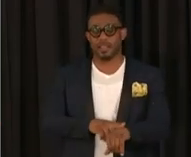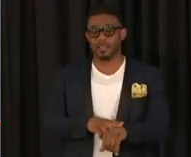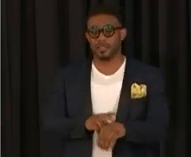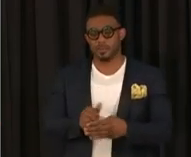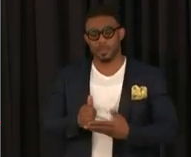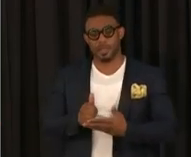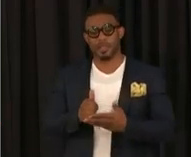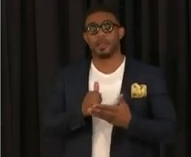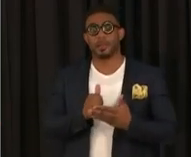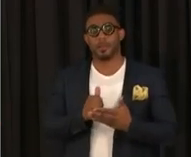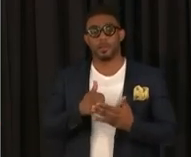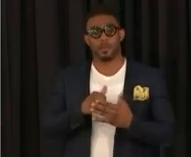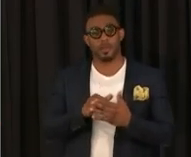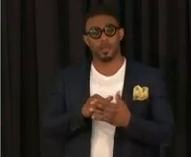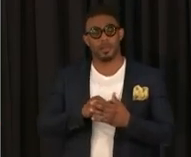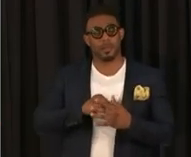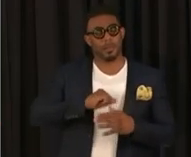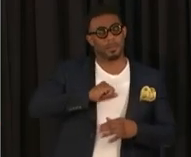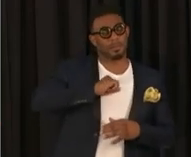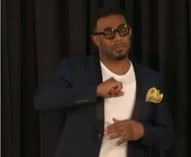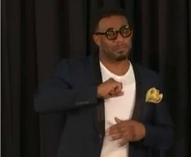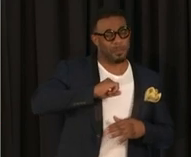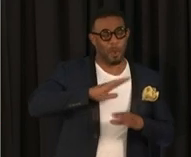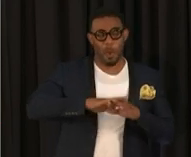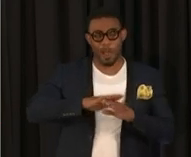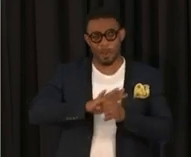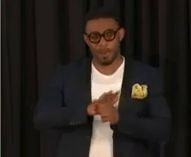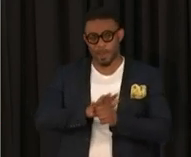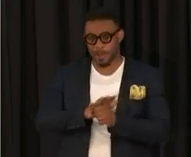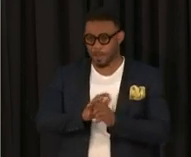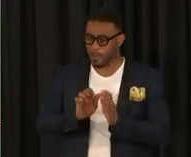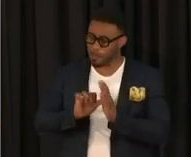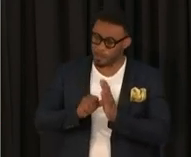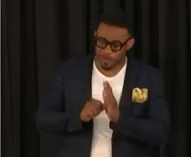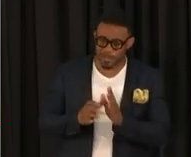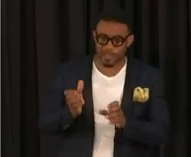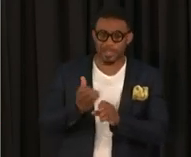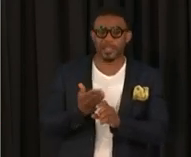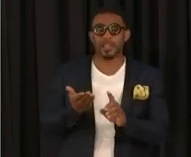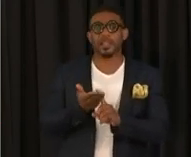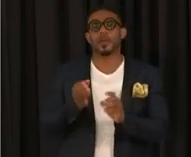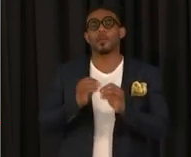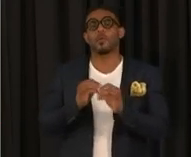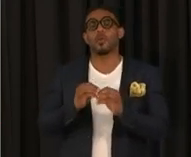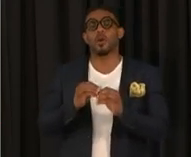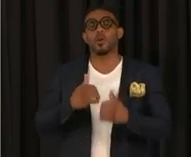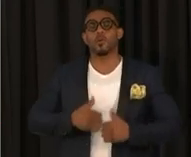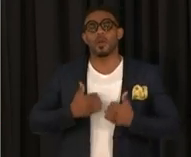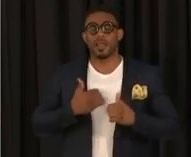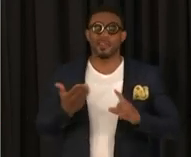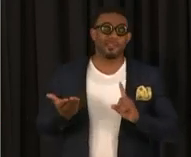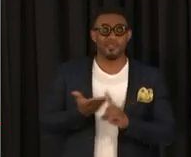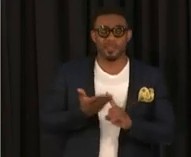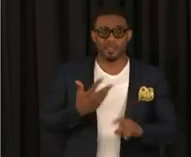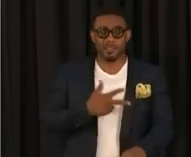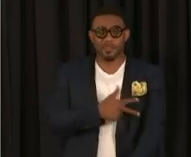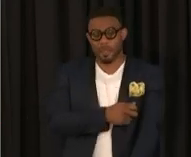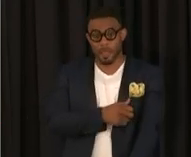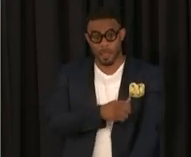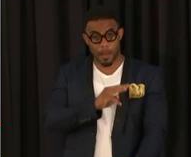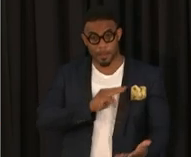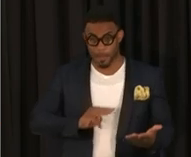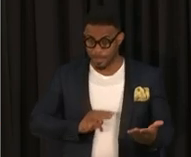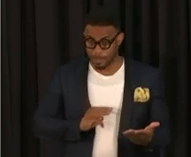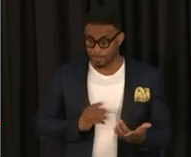nation to help us as we push back on the pandemic and push to get more residents vaccinated. So Mayor